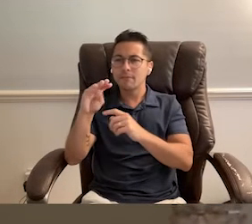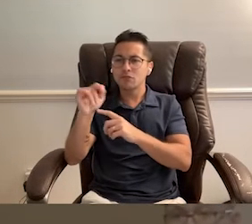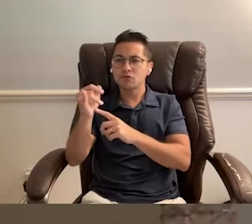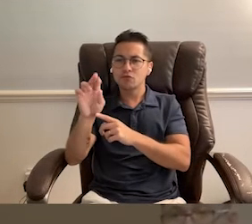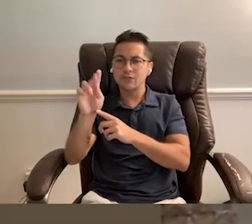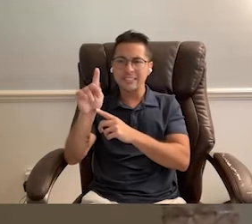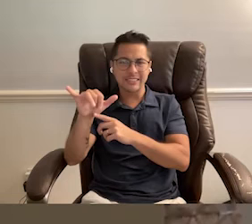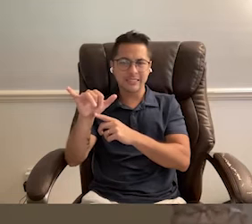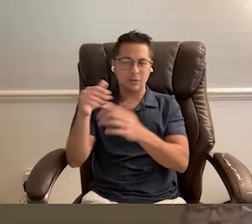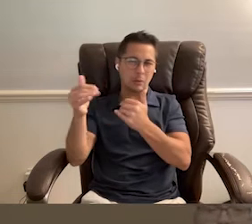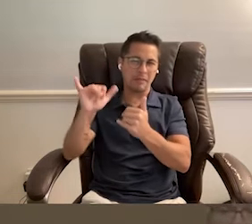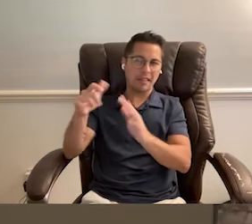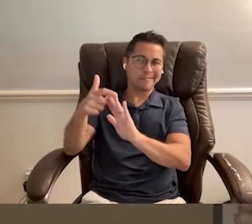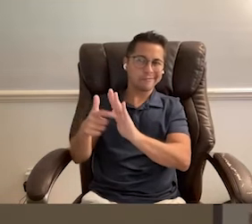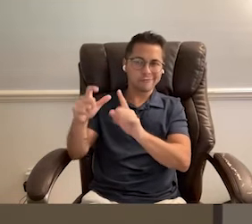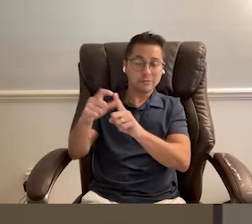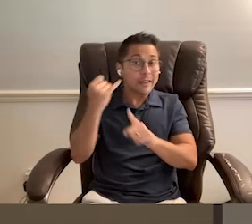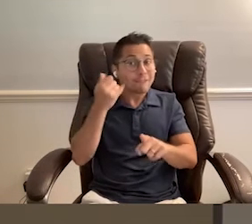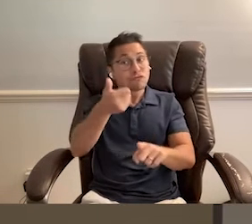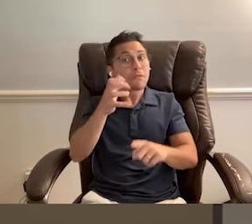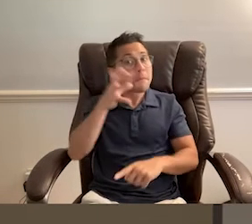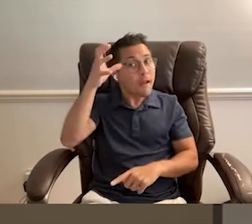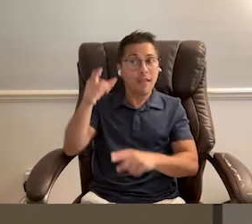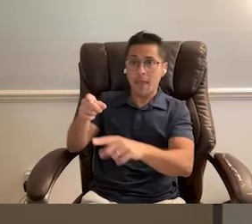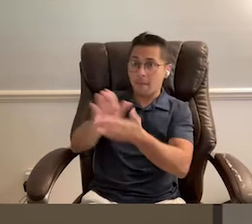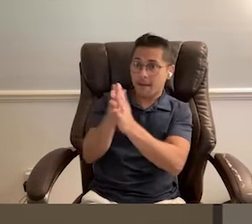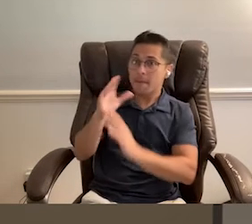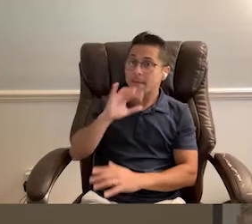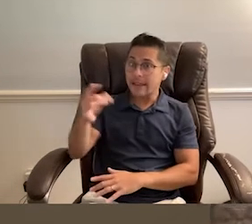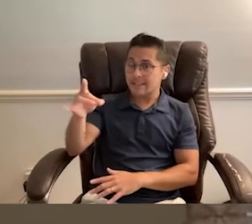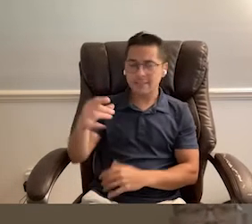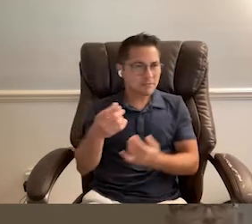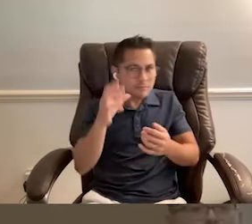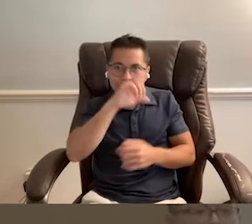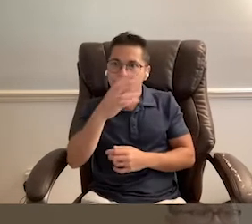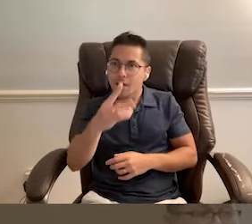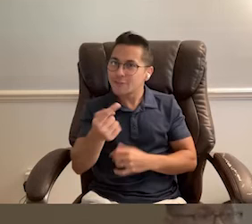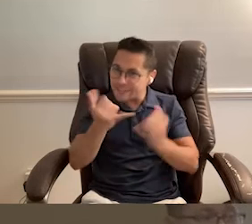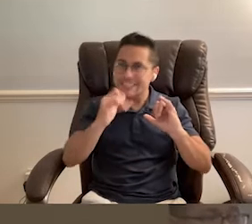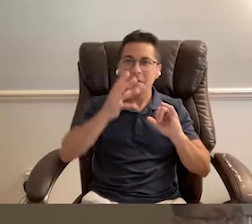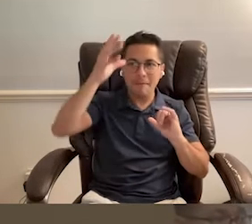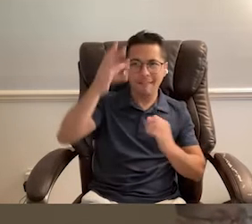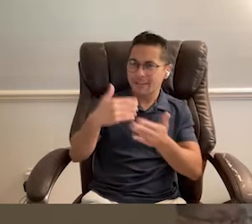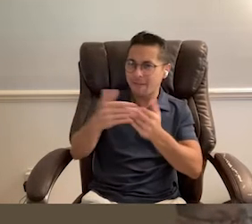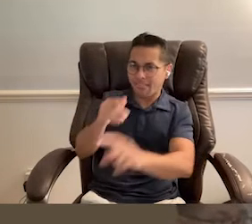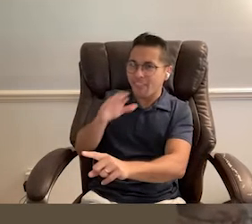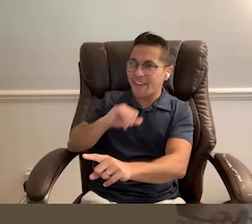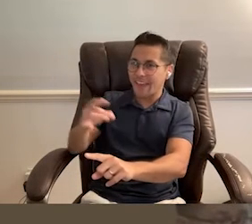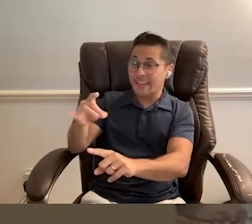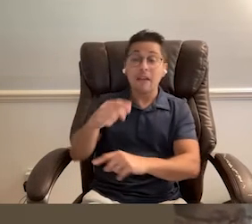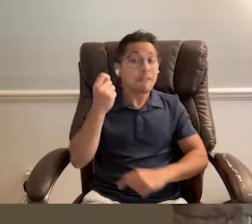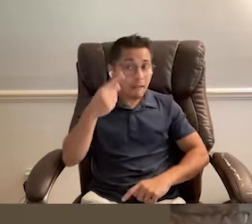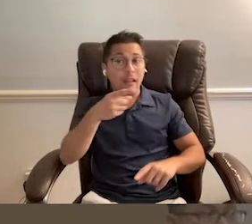if you're a parent and they turn 18, guess what? You're still a parent, even though they're 18. Now they could take over the account if they have the capacity to